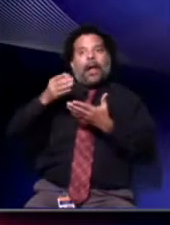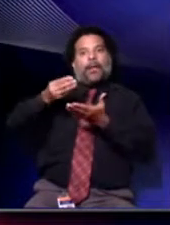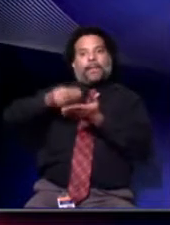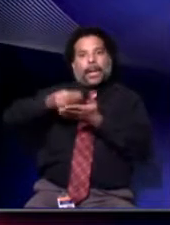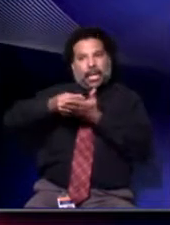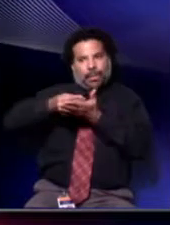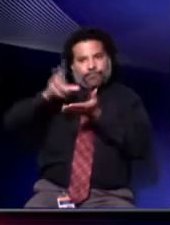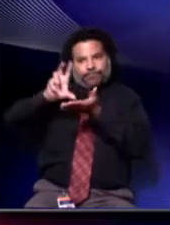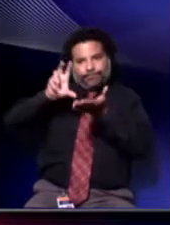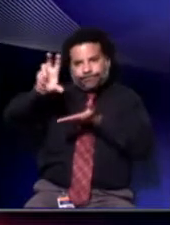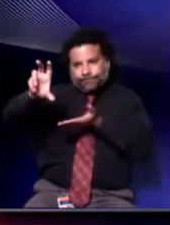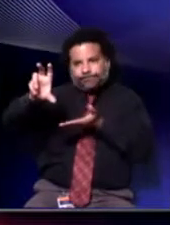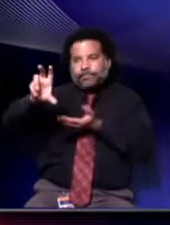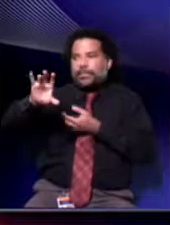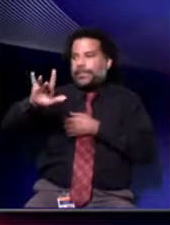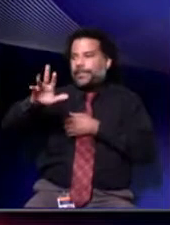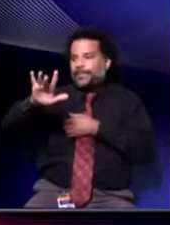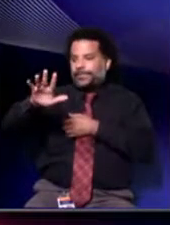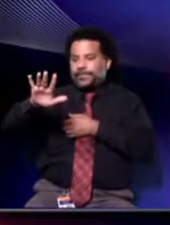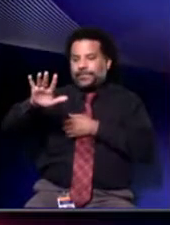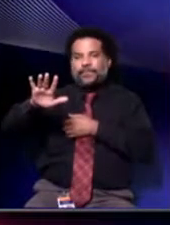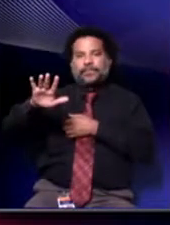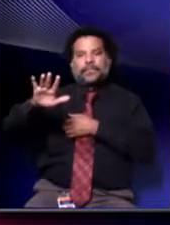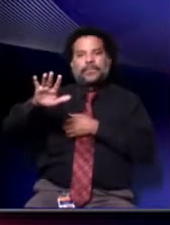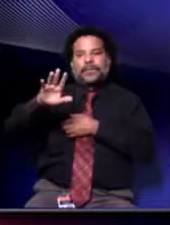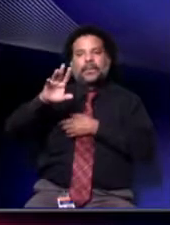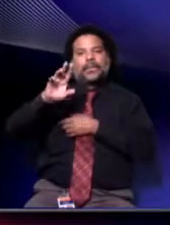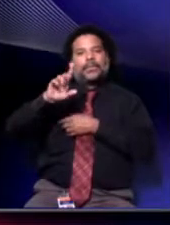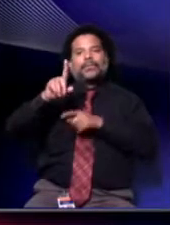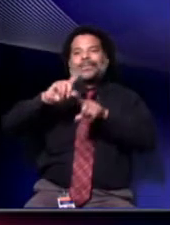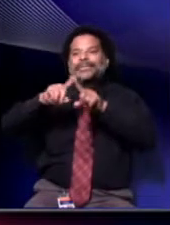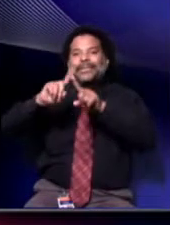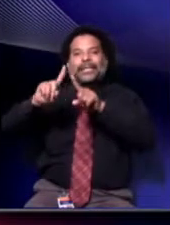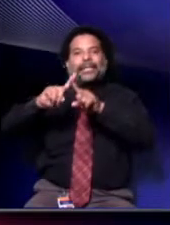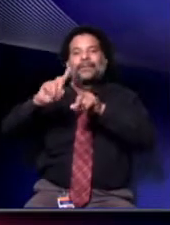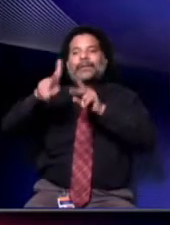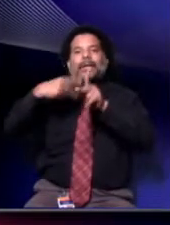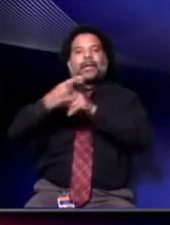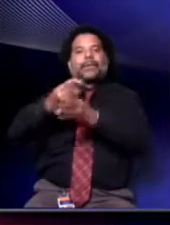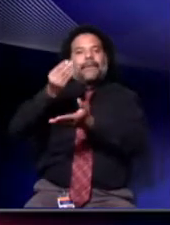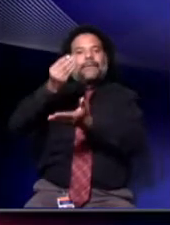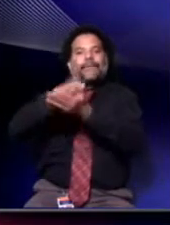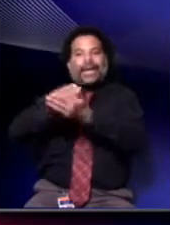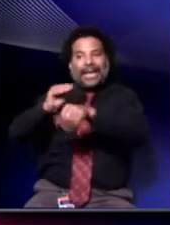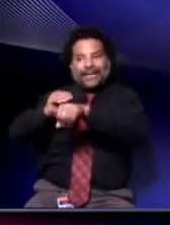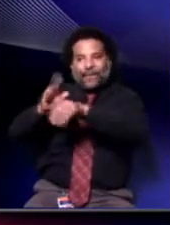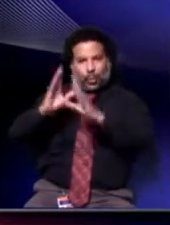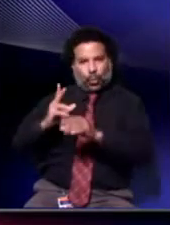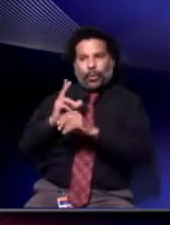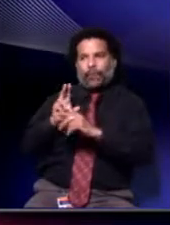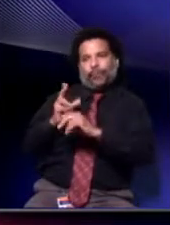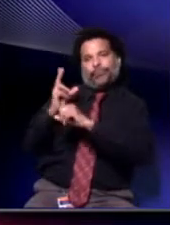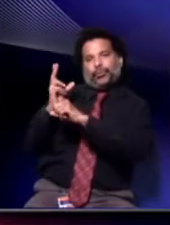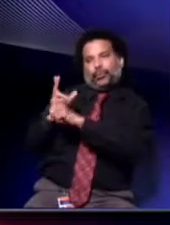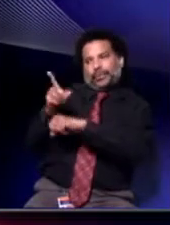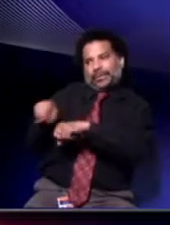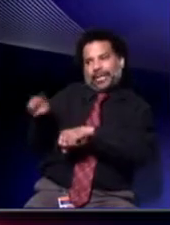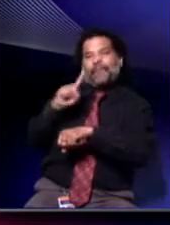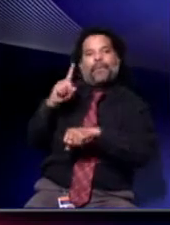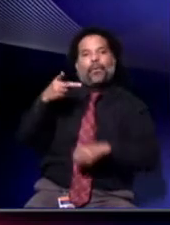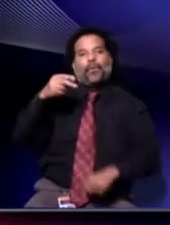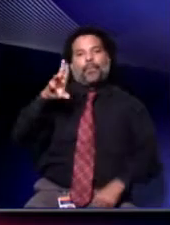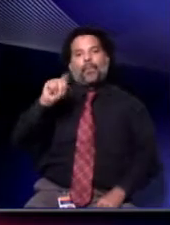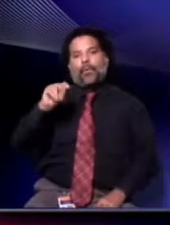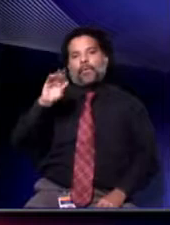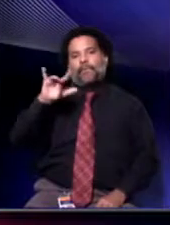portfolios to Dimensional Fund Advisors, is who we use exclusively for the portfolio in